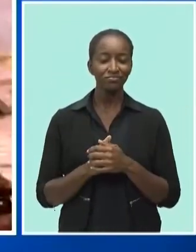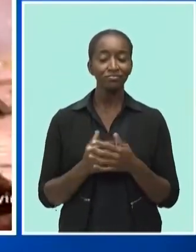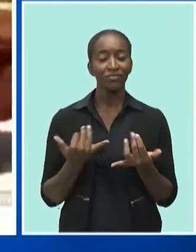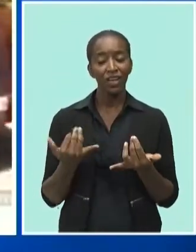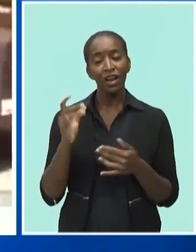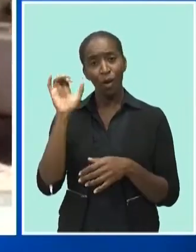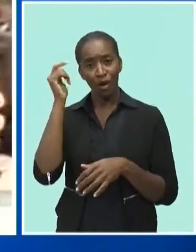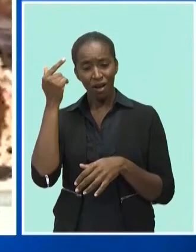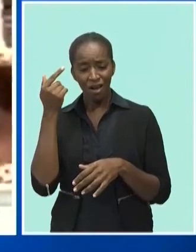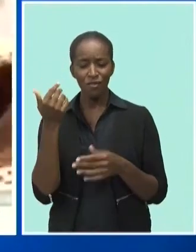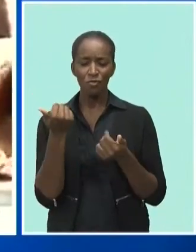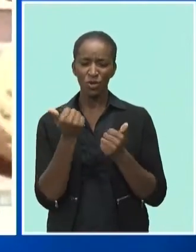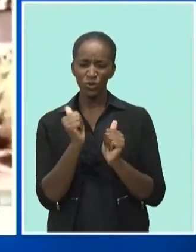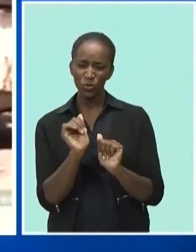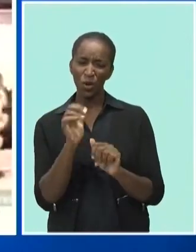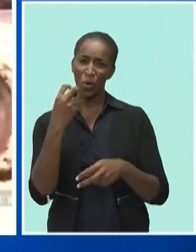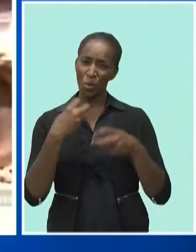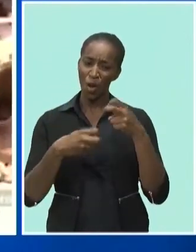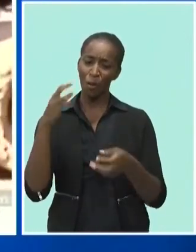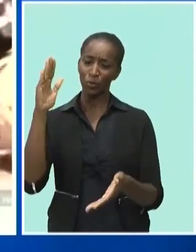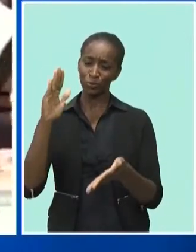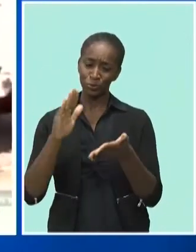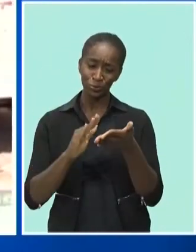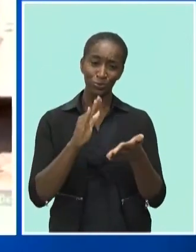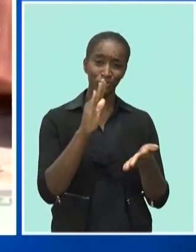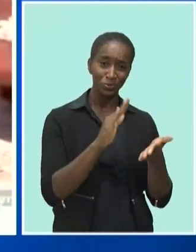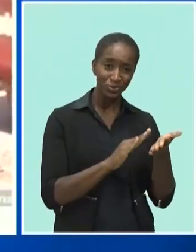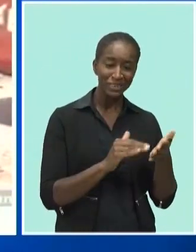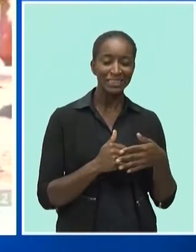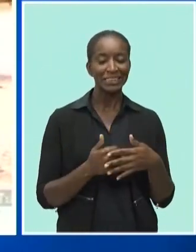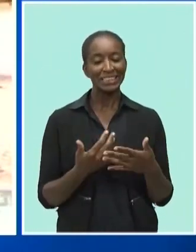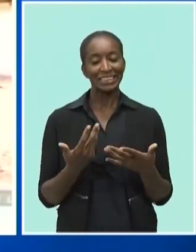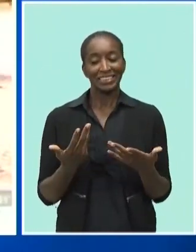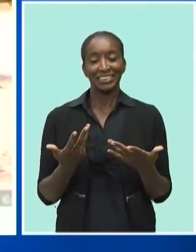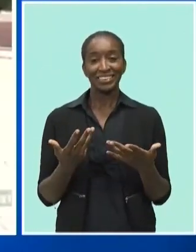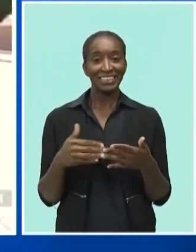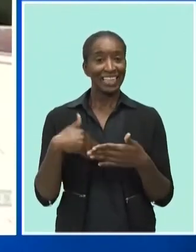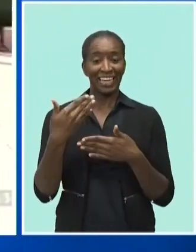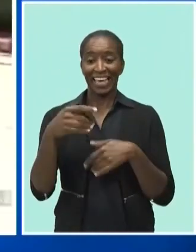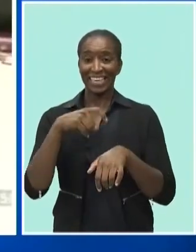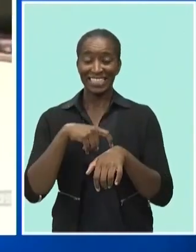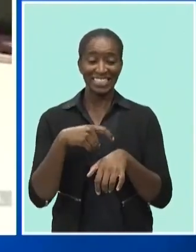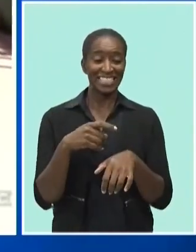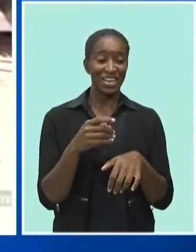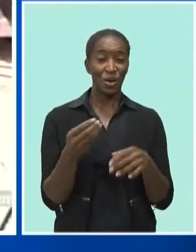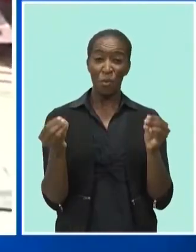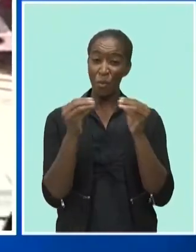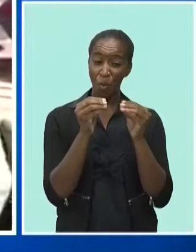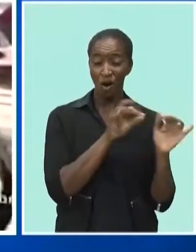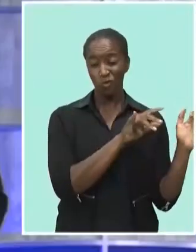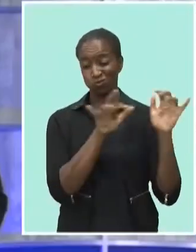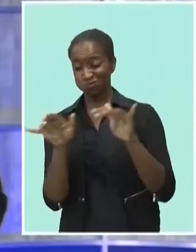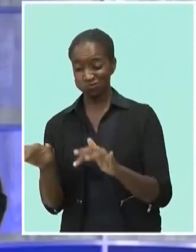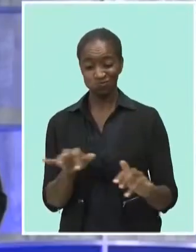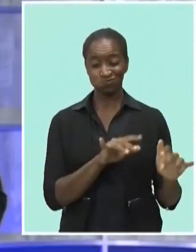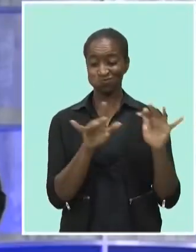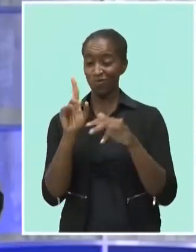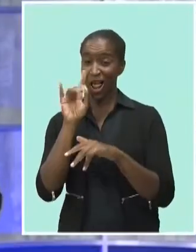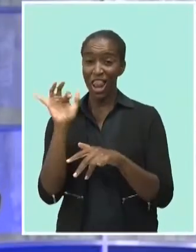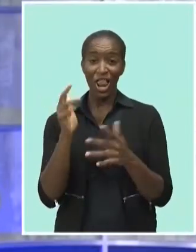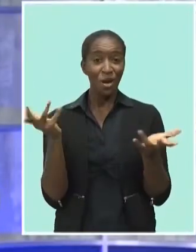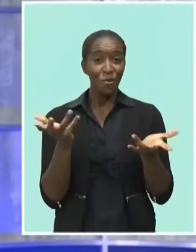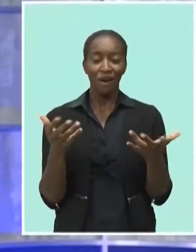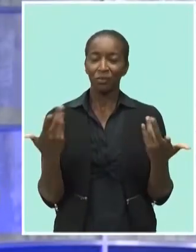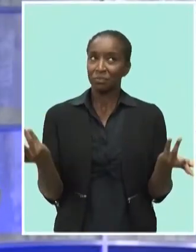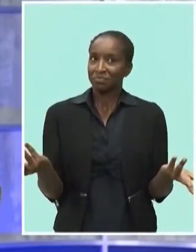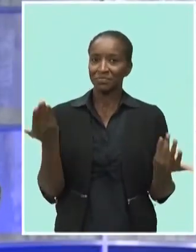sargassum, those who live in Bordentown don't know how long this one will last or how bad the next one will be. Guyana